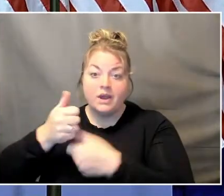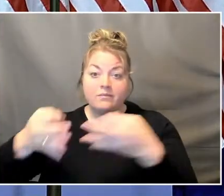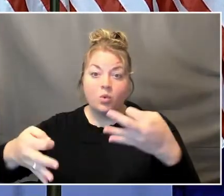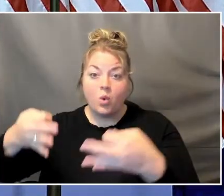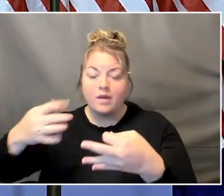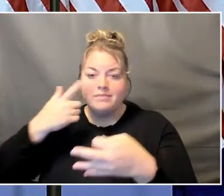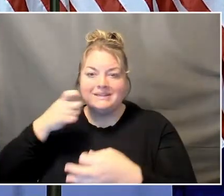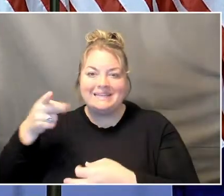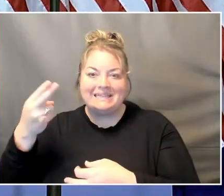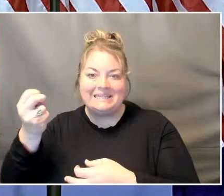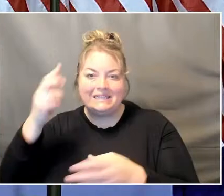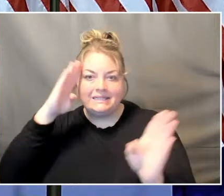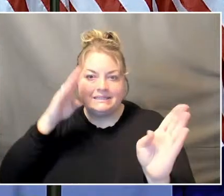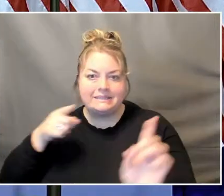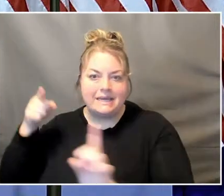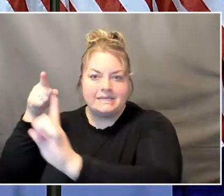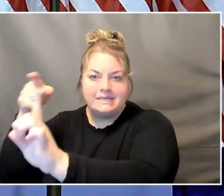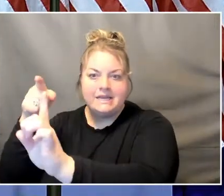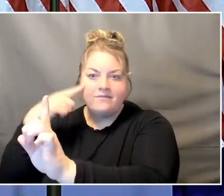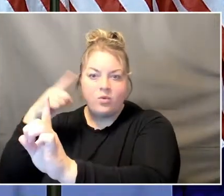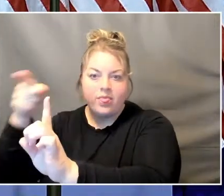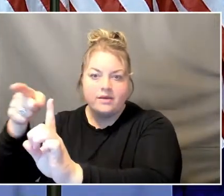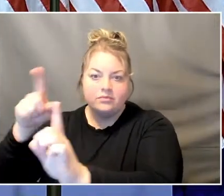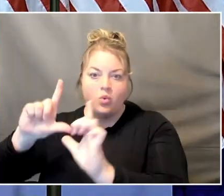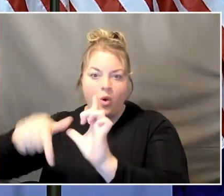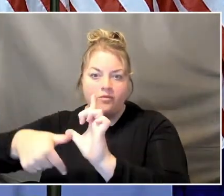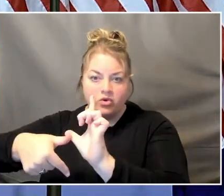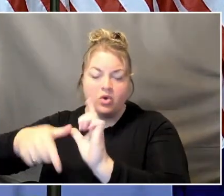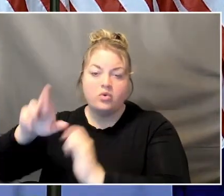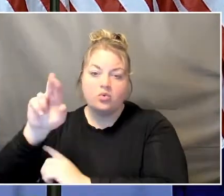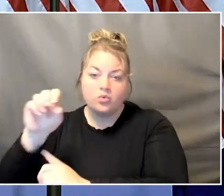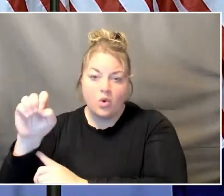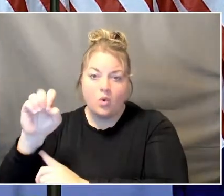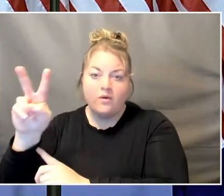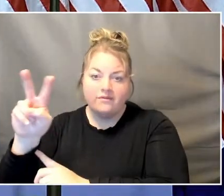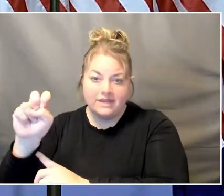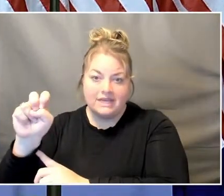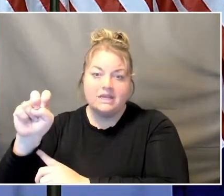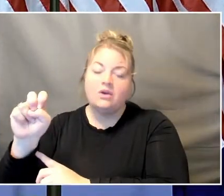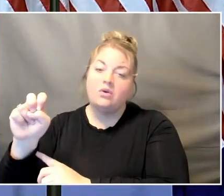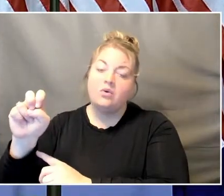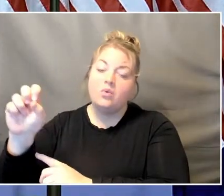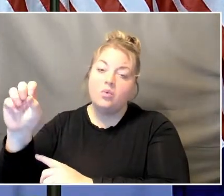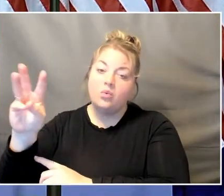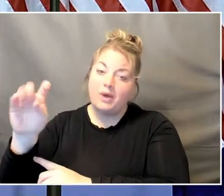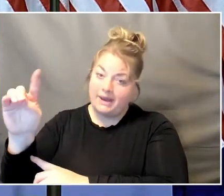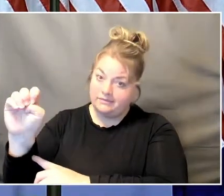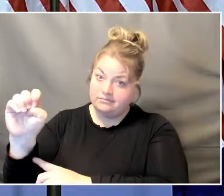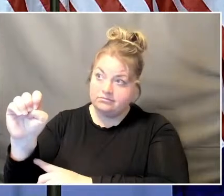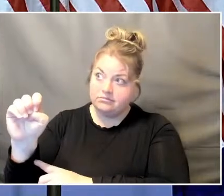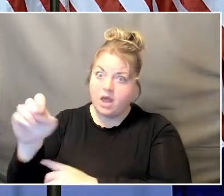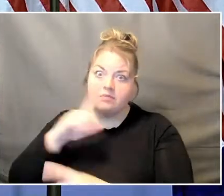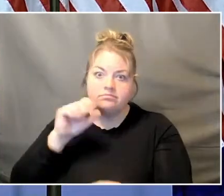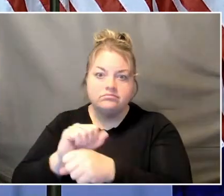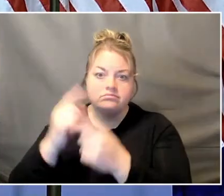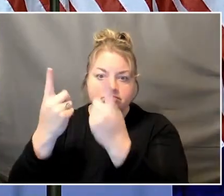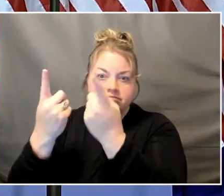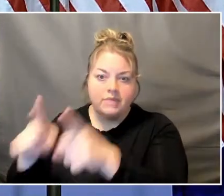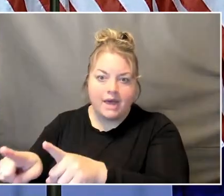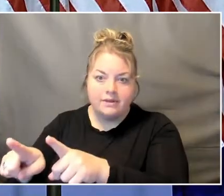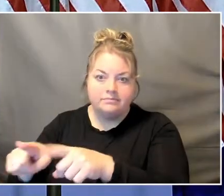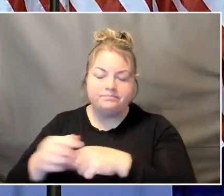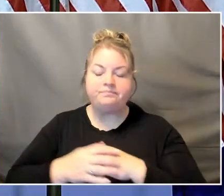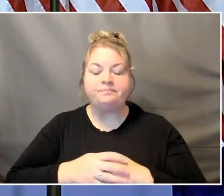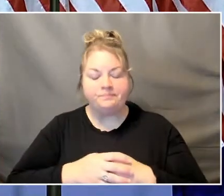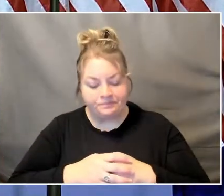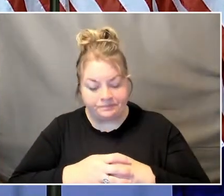for them to overturn Roe v. Wade. And as he intended, they did. So,